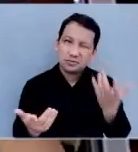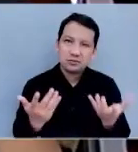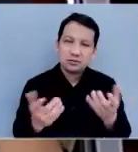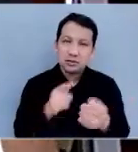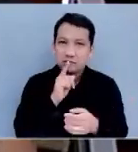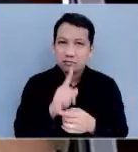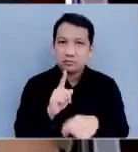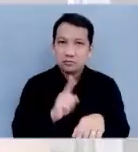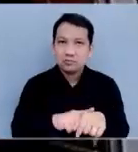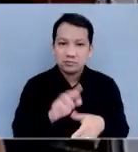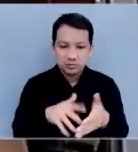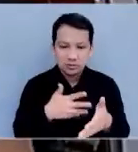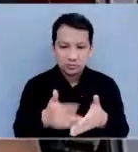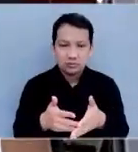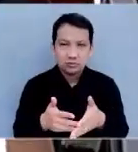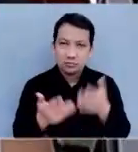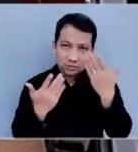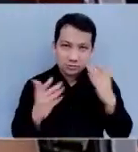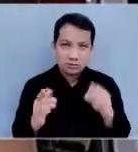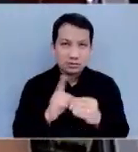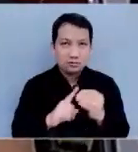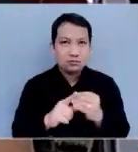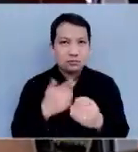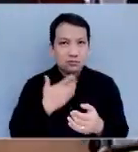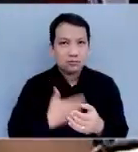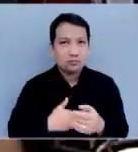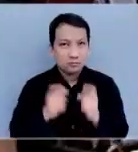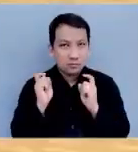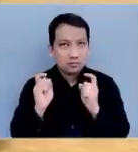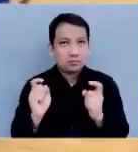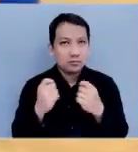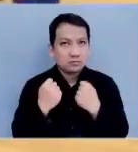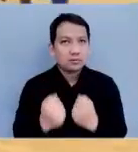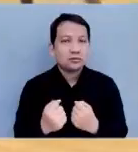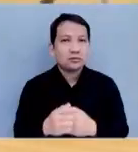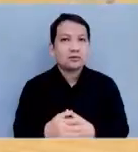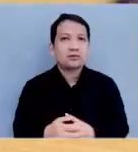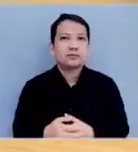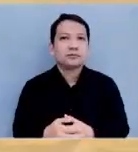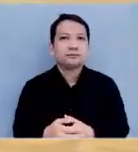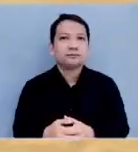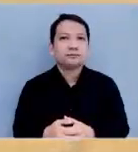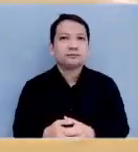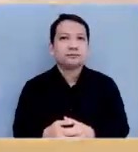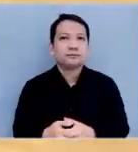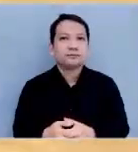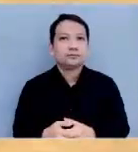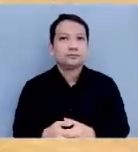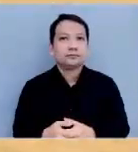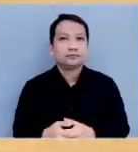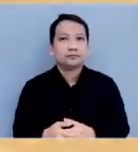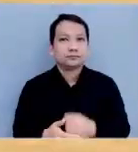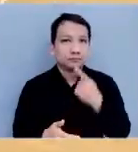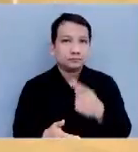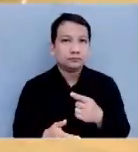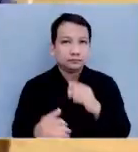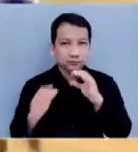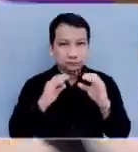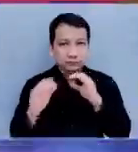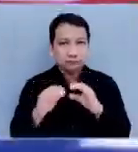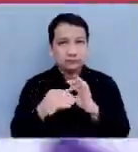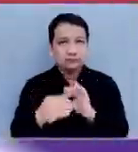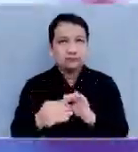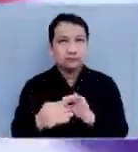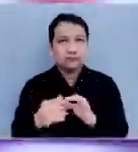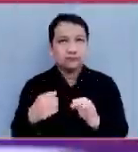sure the timetable of his injury, but I definitely wish him a speedy recovery. Samantala, patuloy naman daw ang komunikasyon ng Gilas